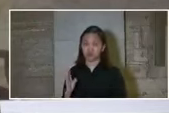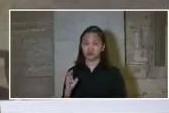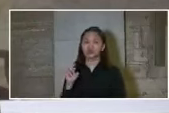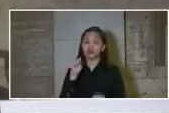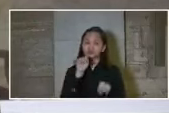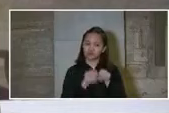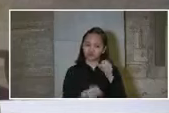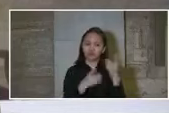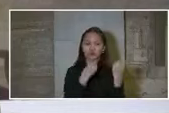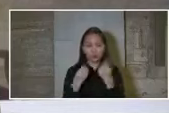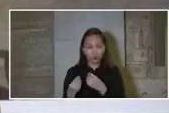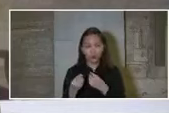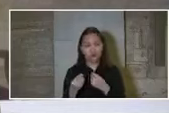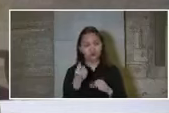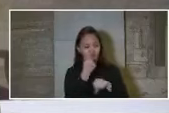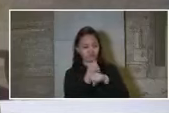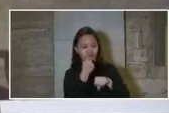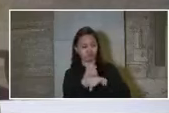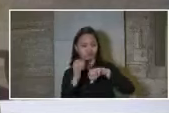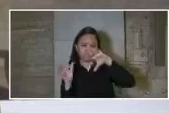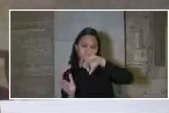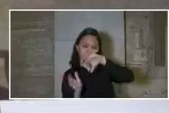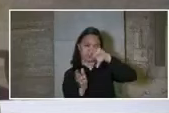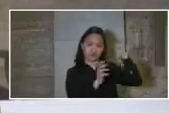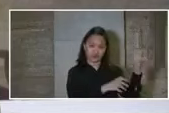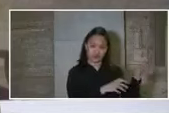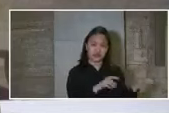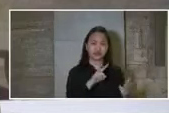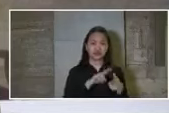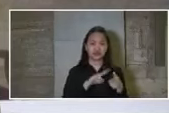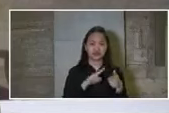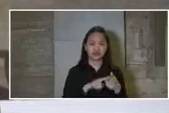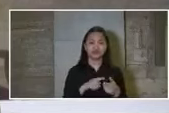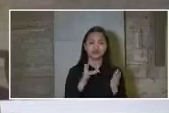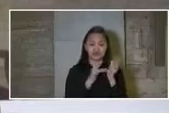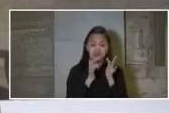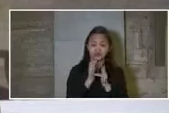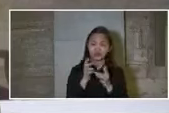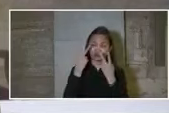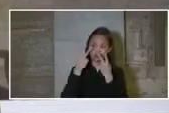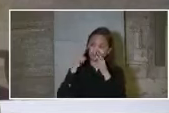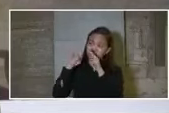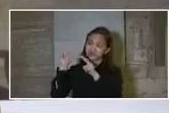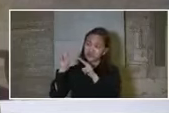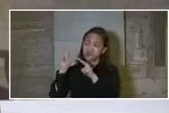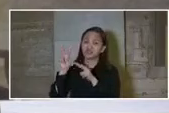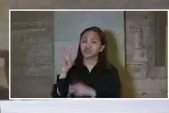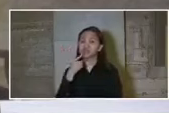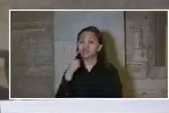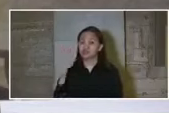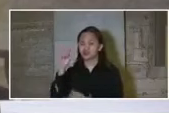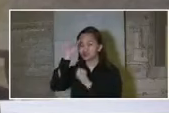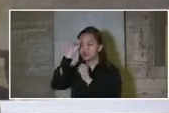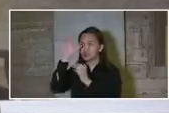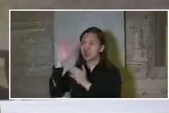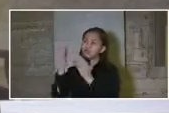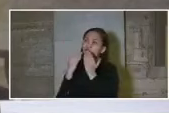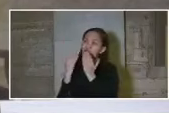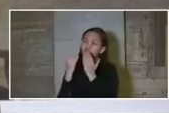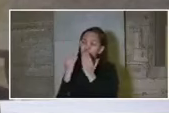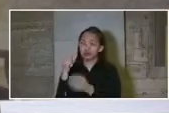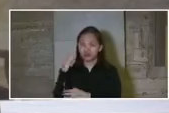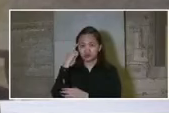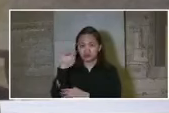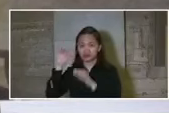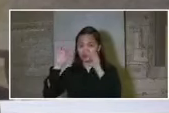took away the stone. And Jesus raised his eyes and said, "Father, I thank you for hearing